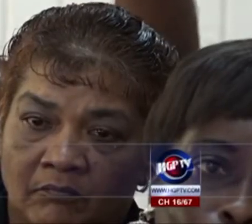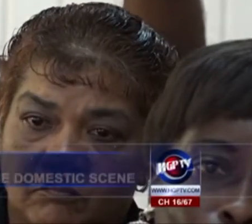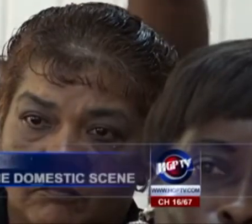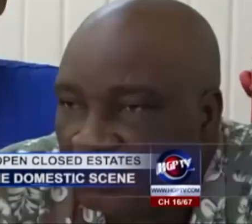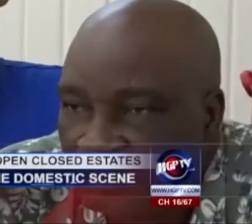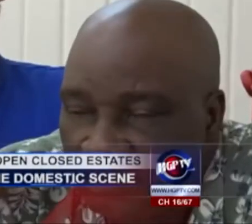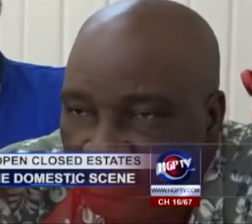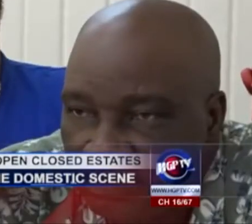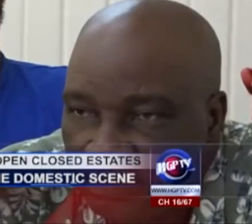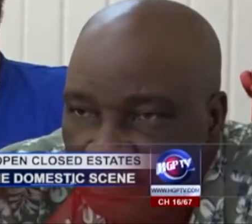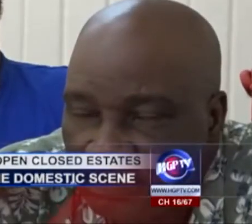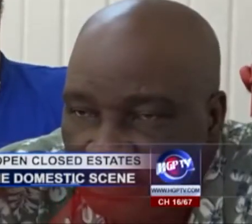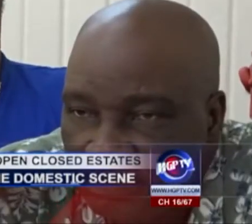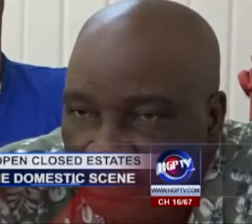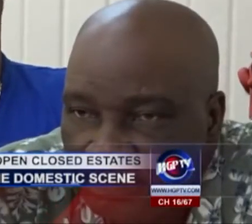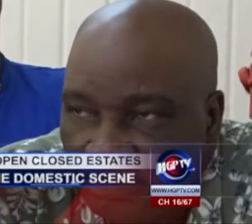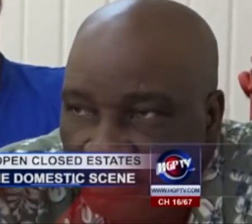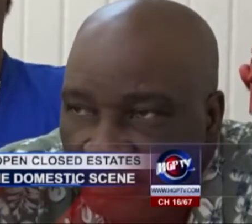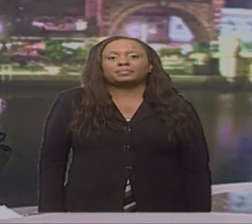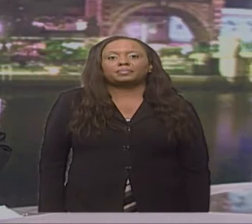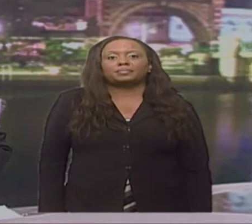restricted cash flow on their domestic